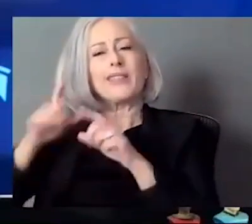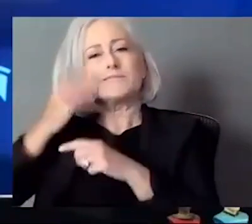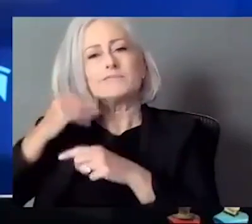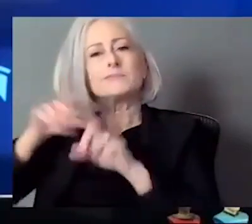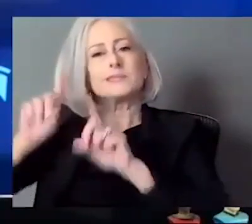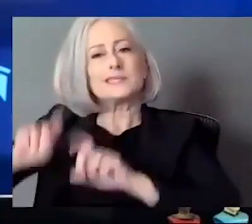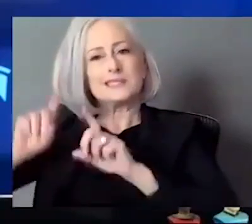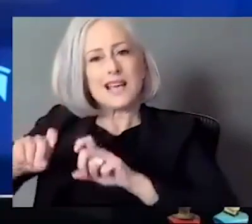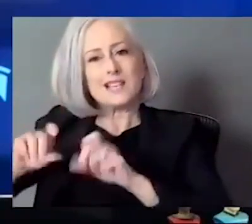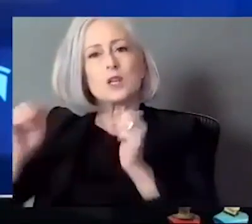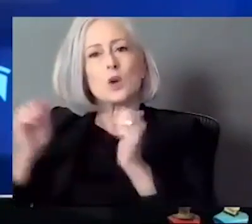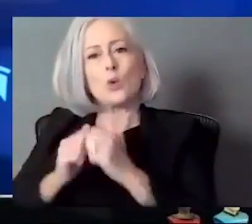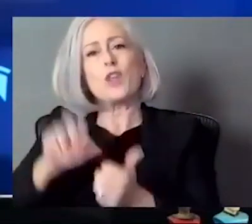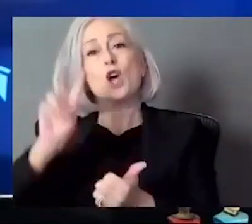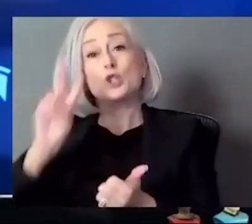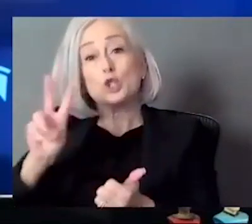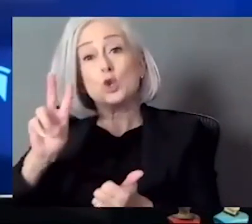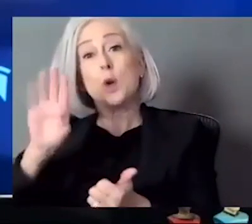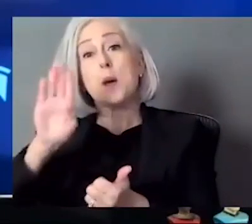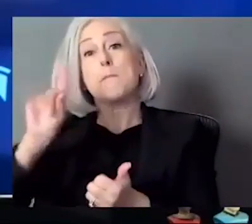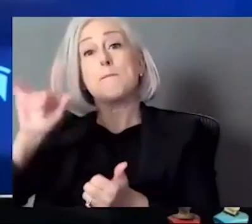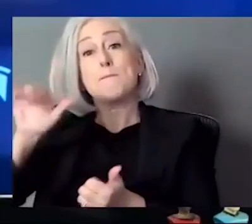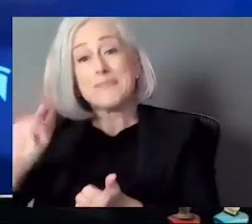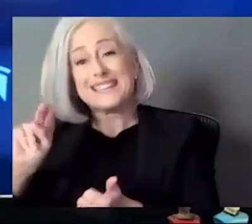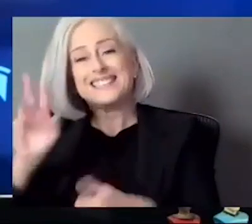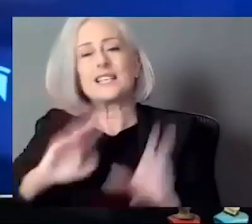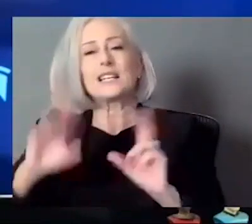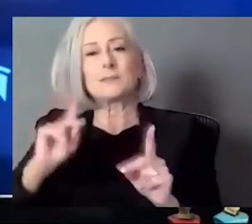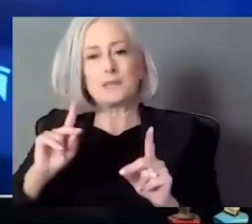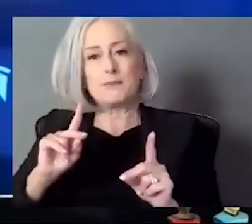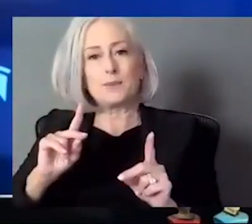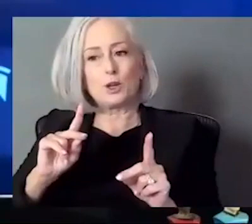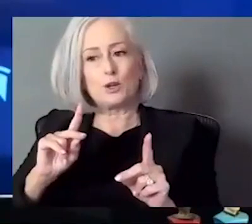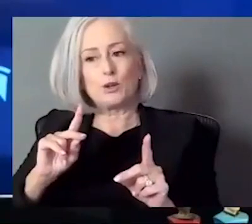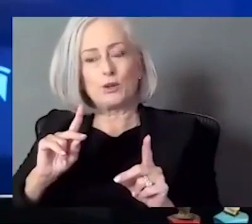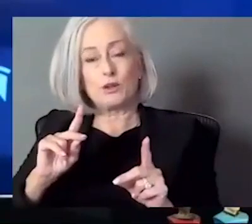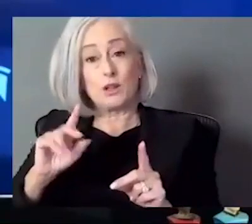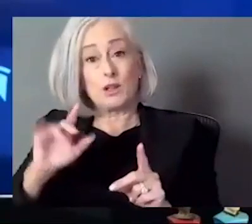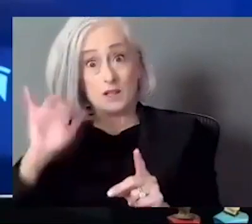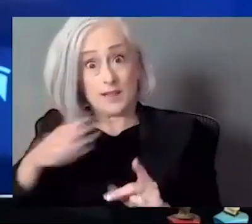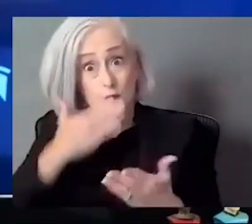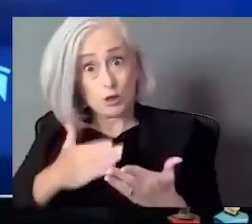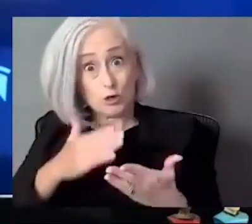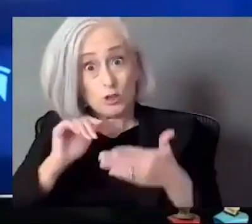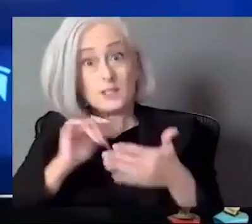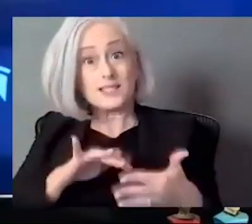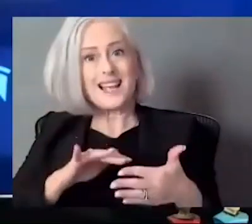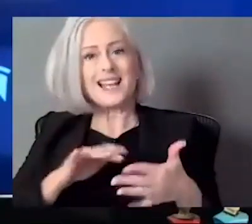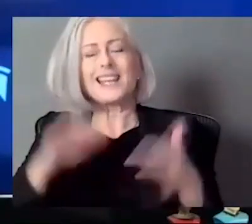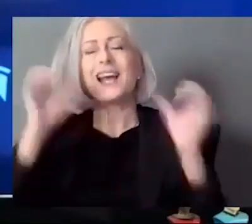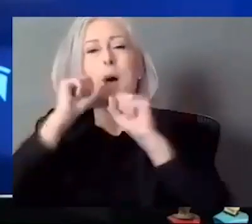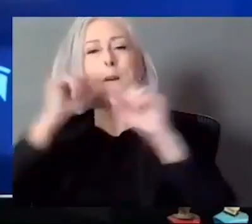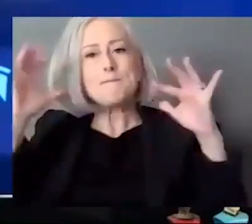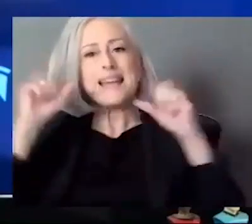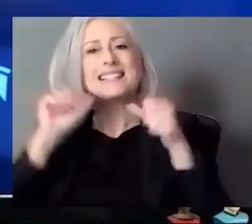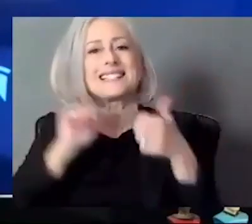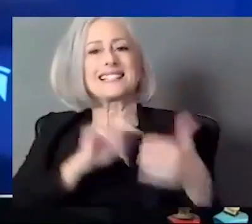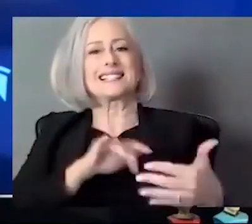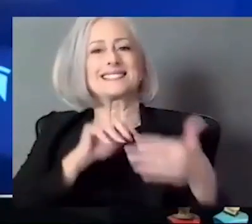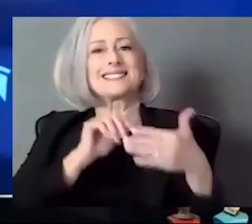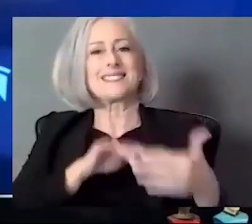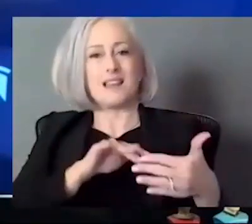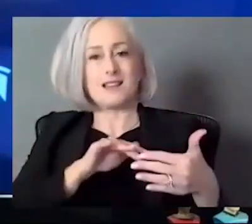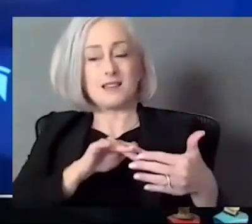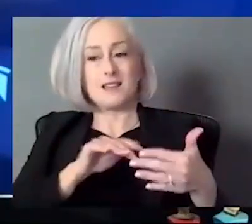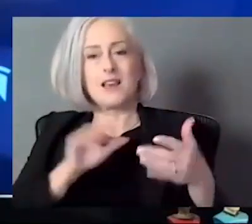it, and tell me whether or not that was a good study. That's an amazing study. The amount of vaccine that's been given are